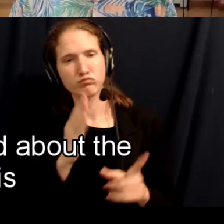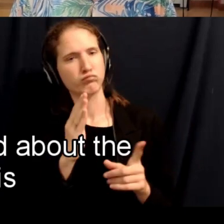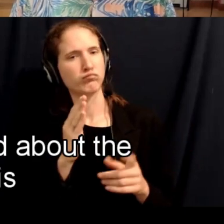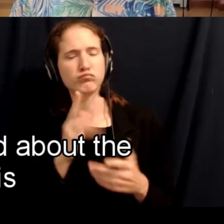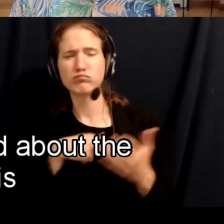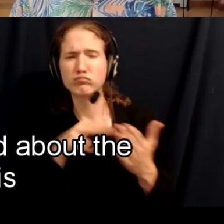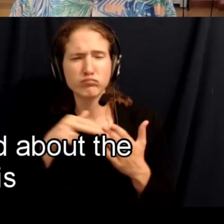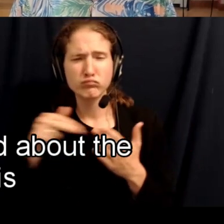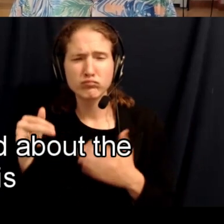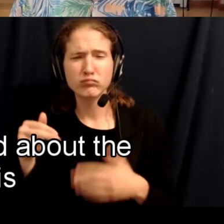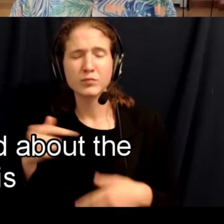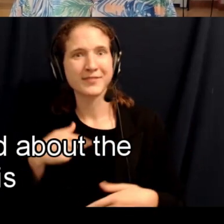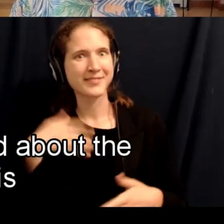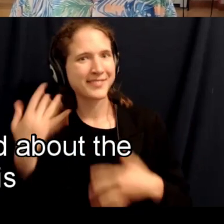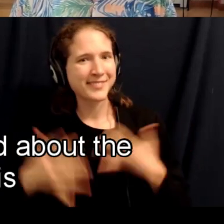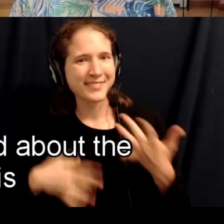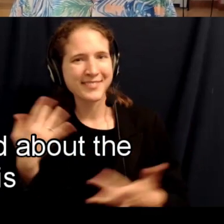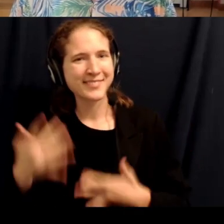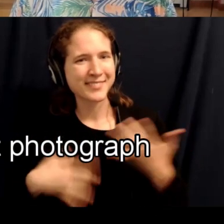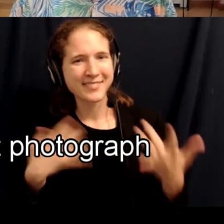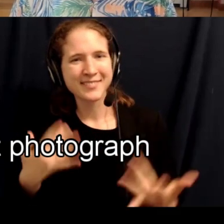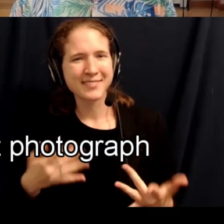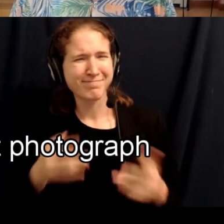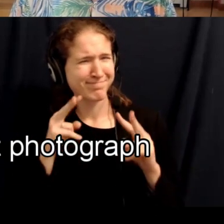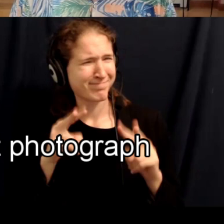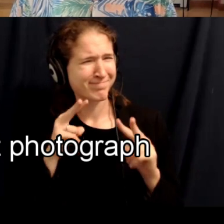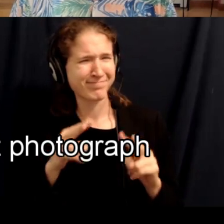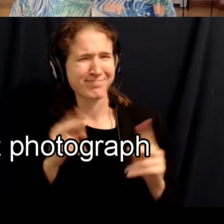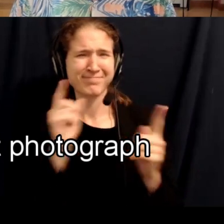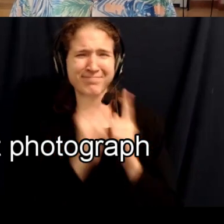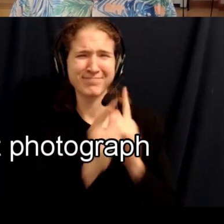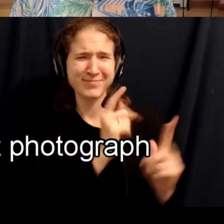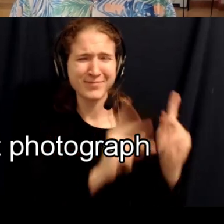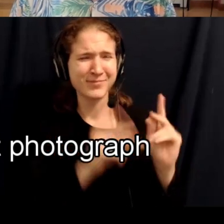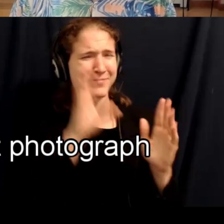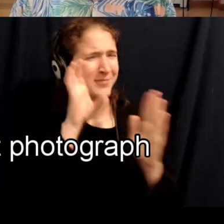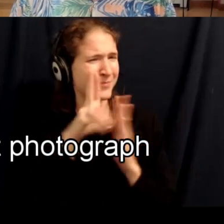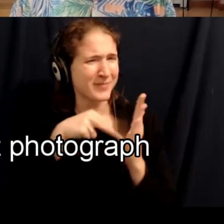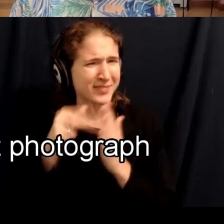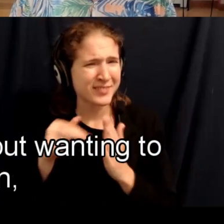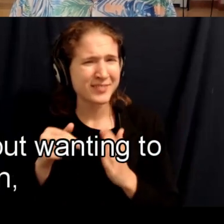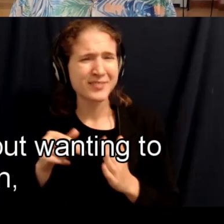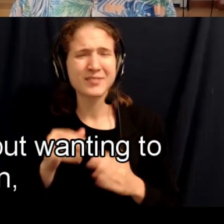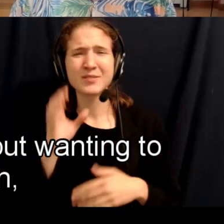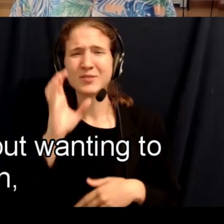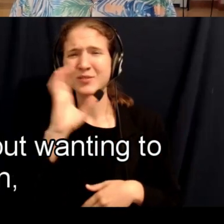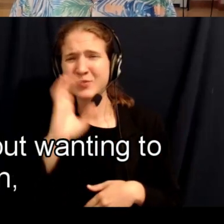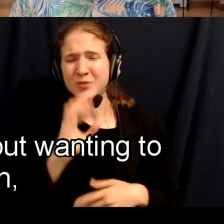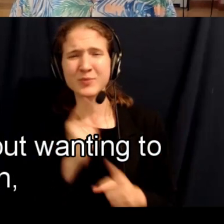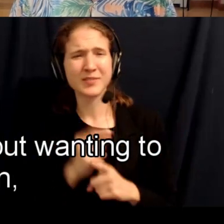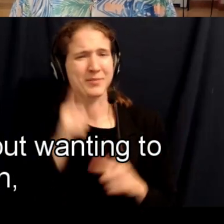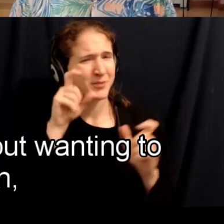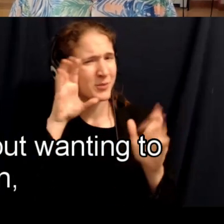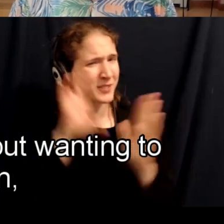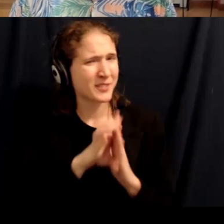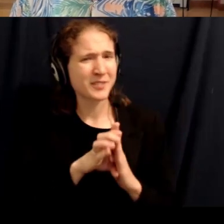It's like I get really excited about the idea of doing this again, Huh. and finding the right photograph that's going to get me excited about wanting to